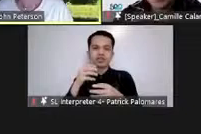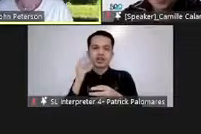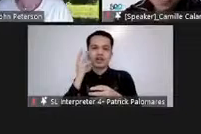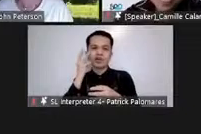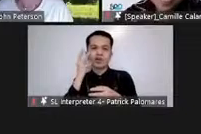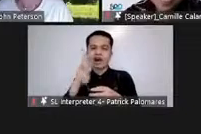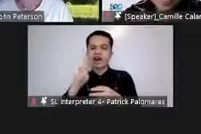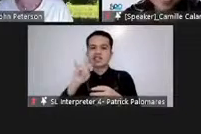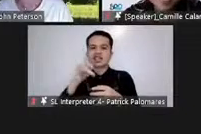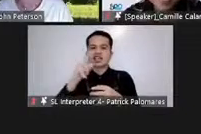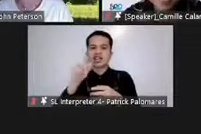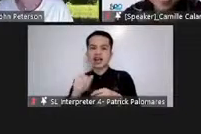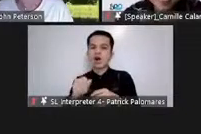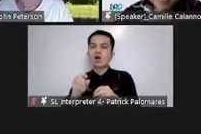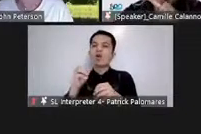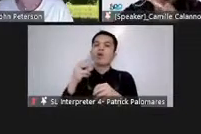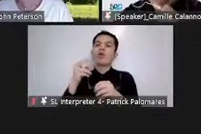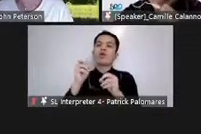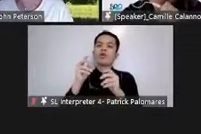Oh.